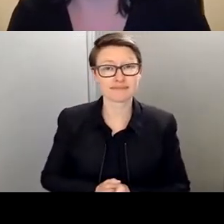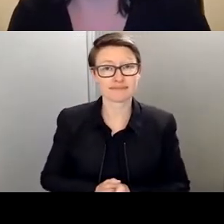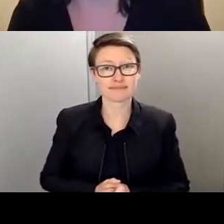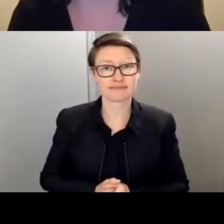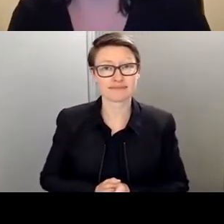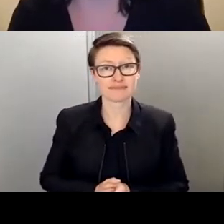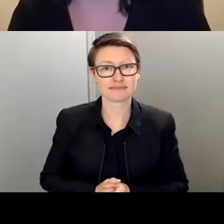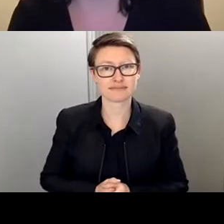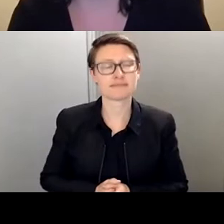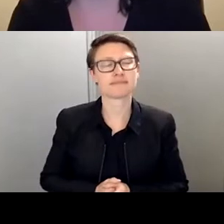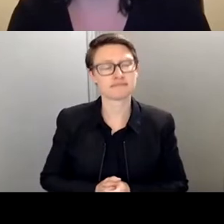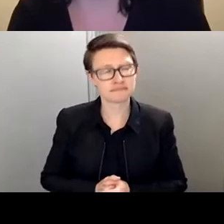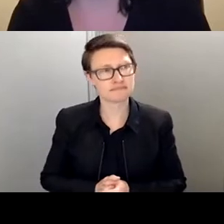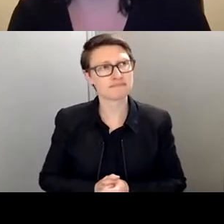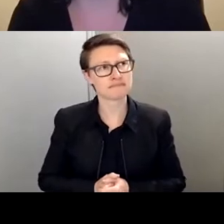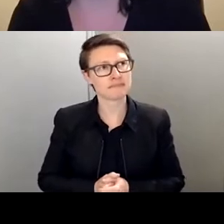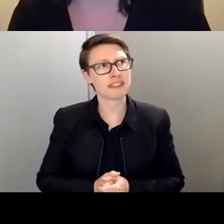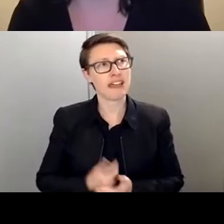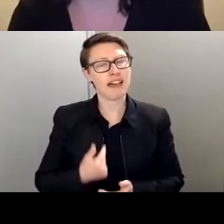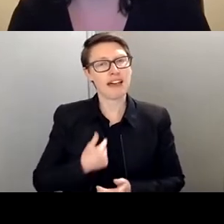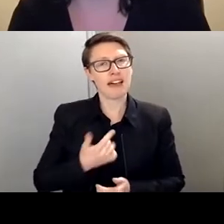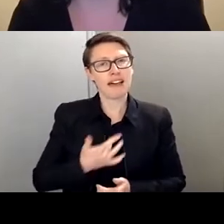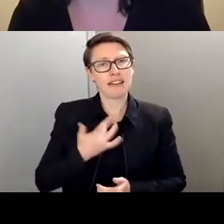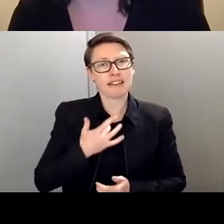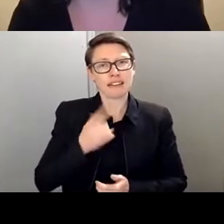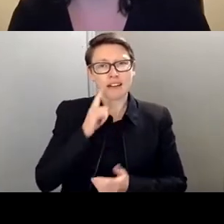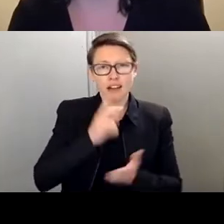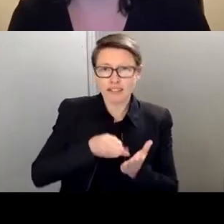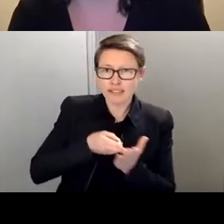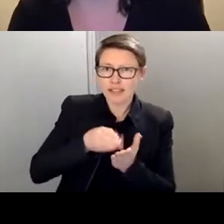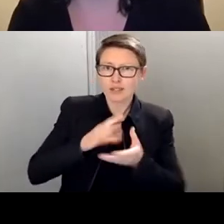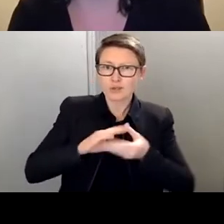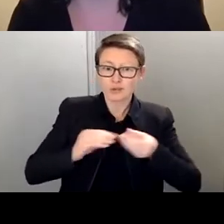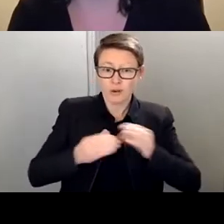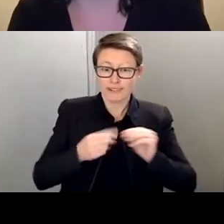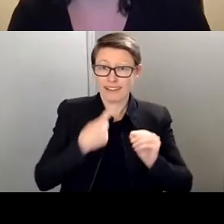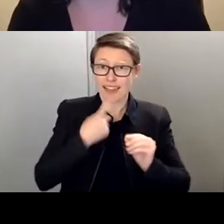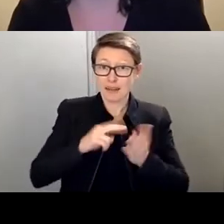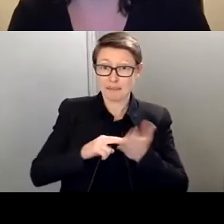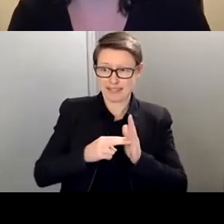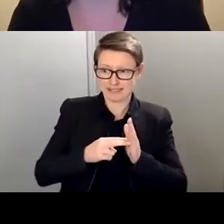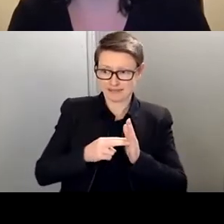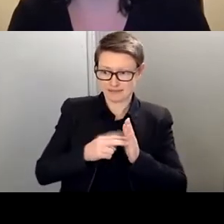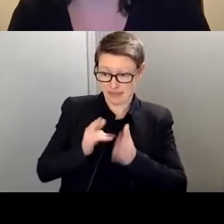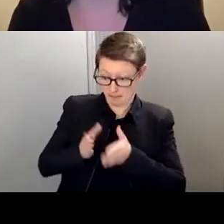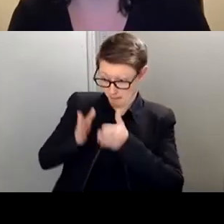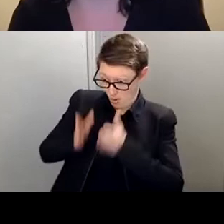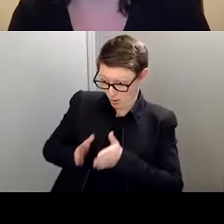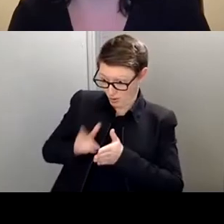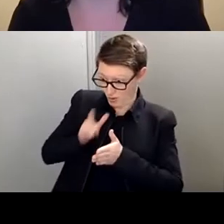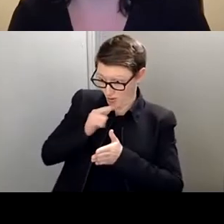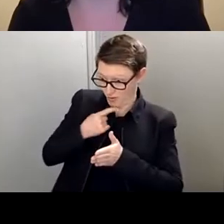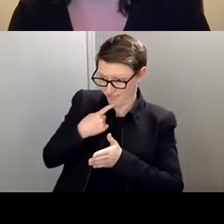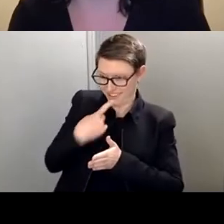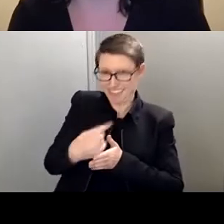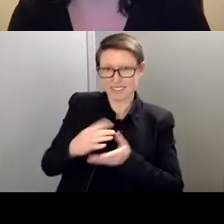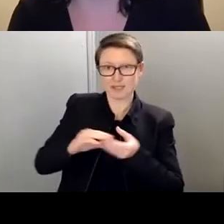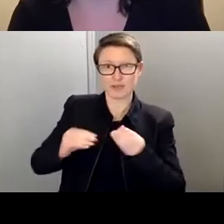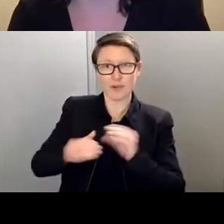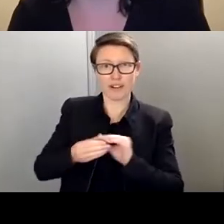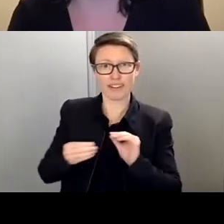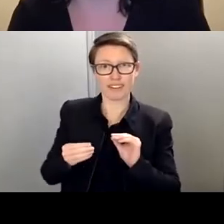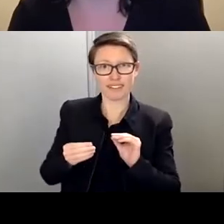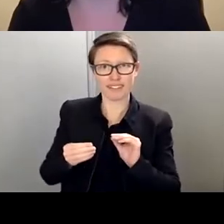I think authentic storytelling comes from the person who's telling the story. So I think from a